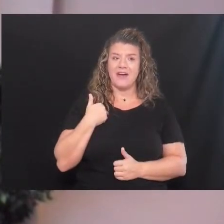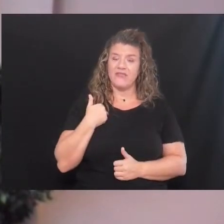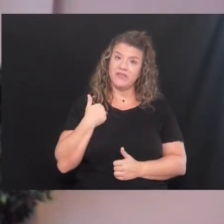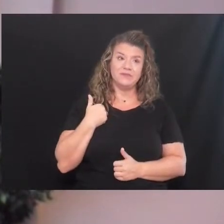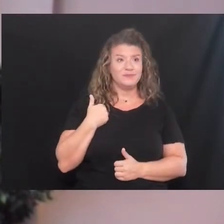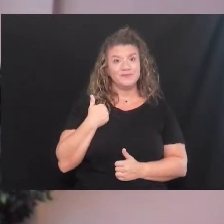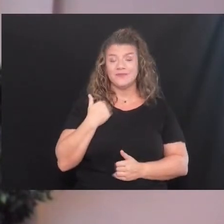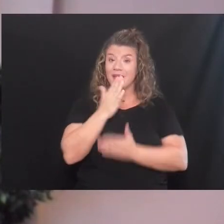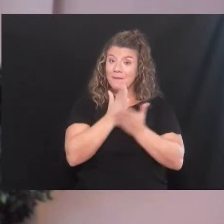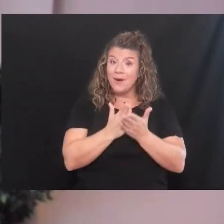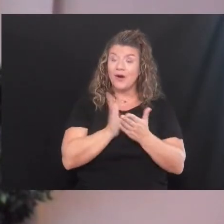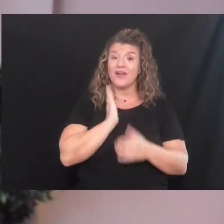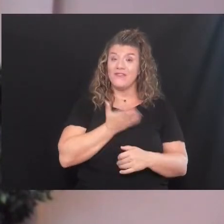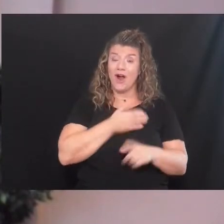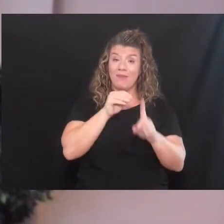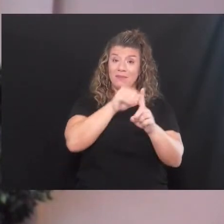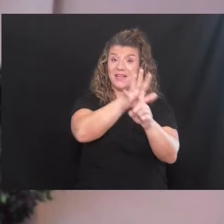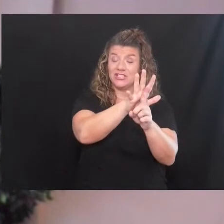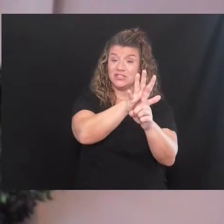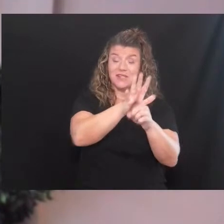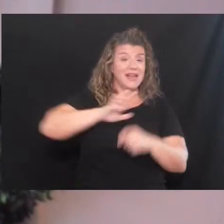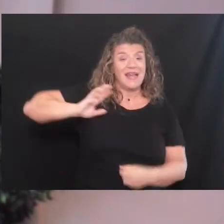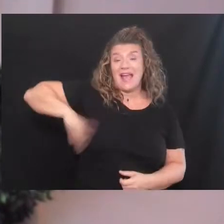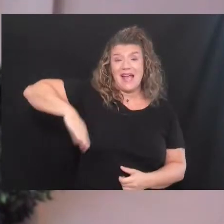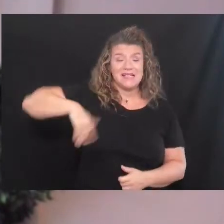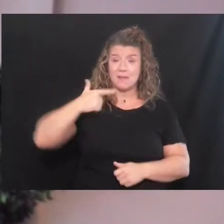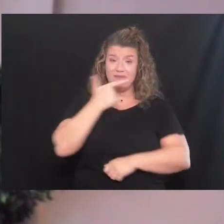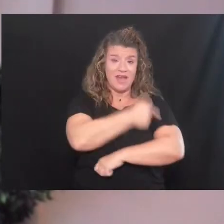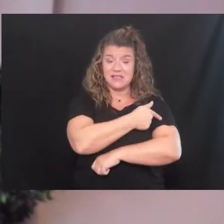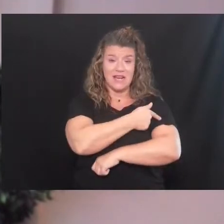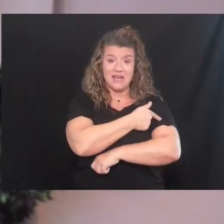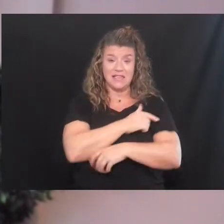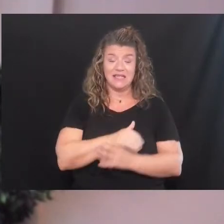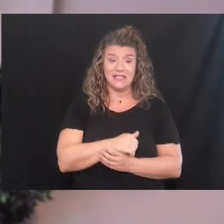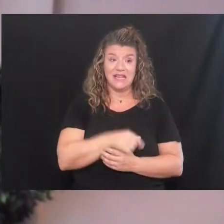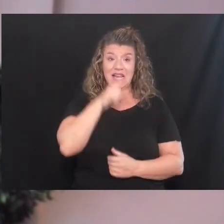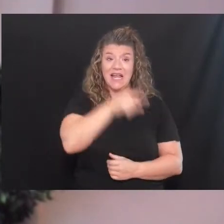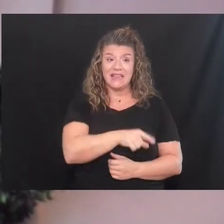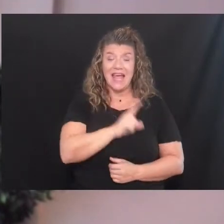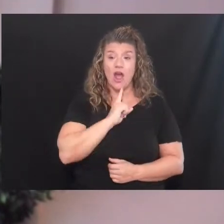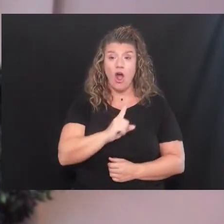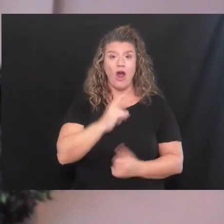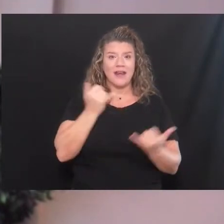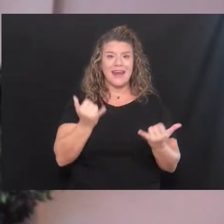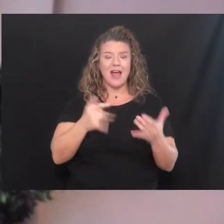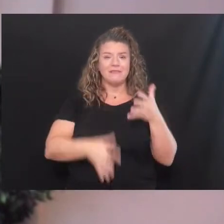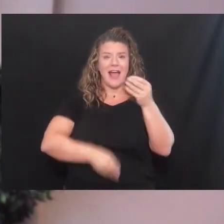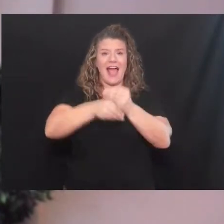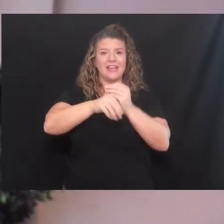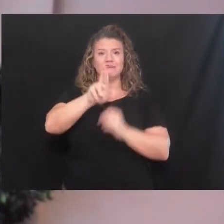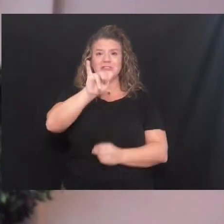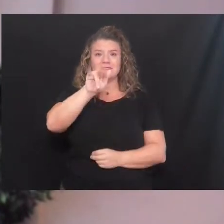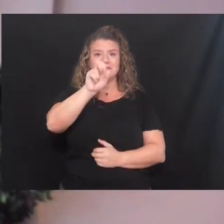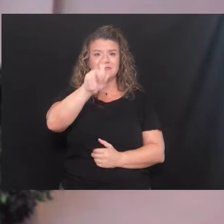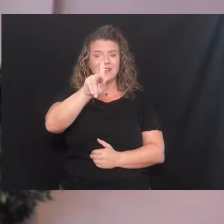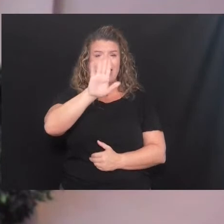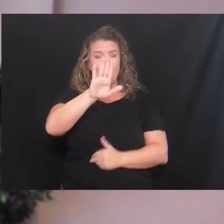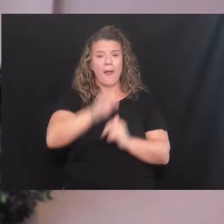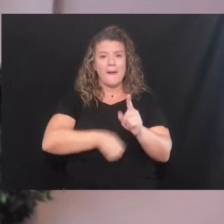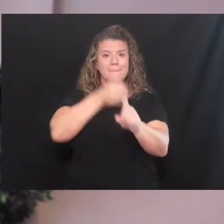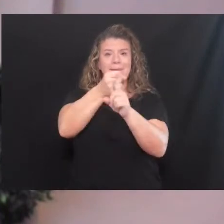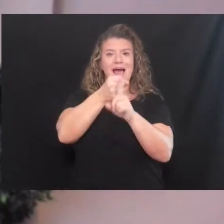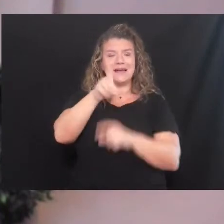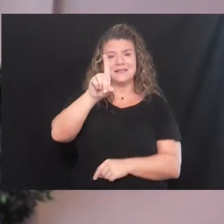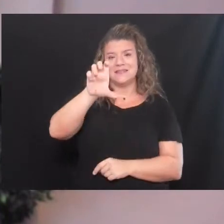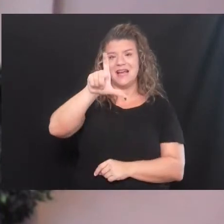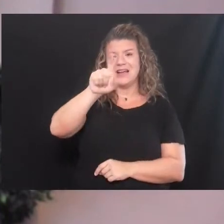our population, certainly, that is not vaccinated and extremely vulnerable to the impact of the Delta